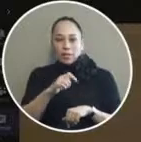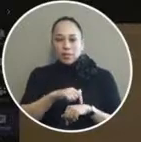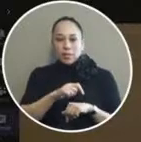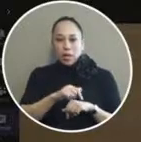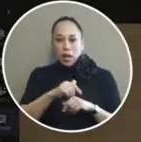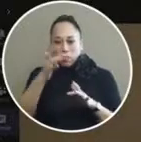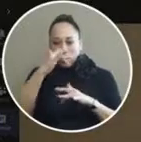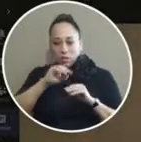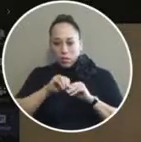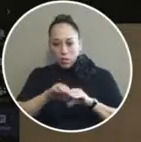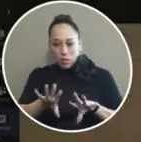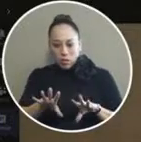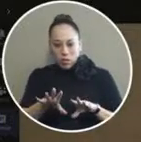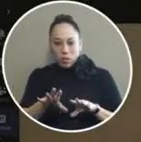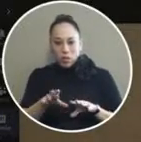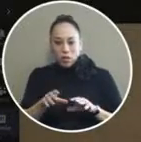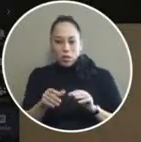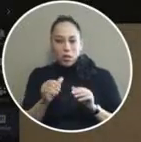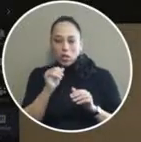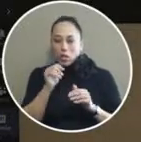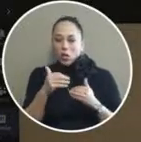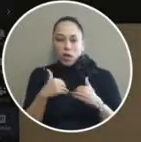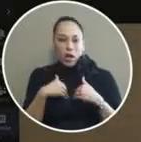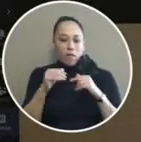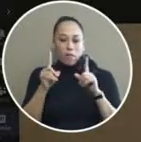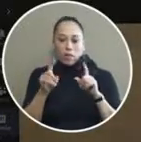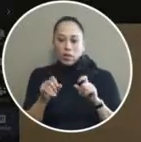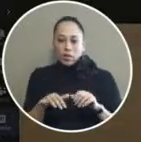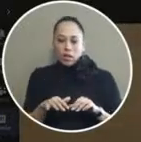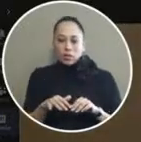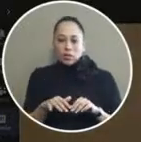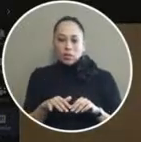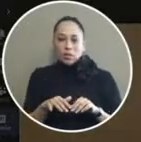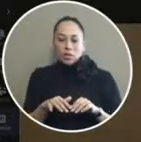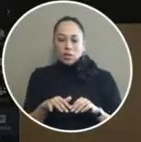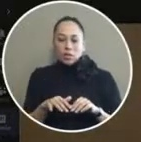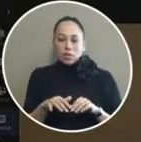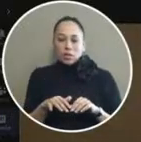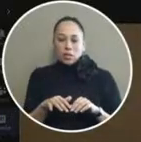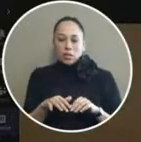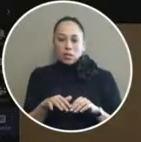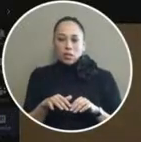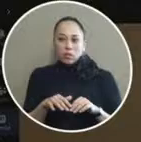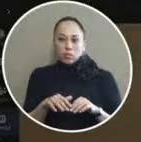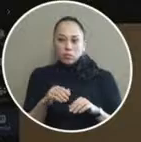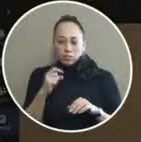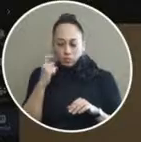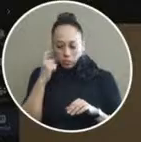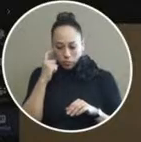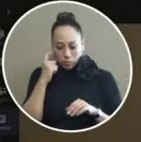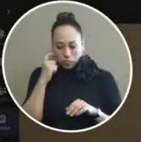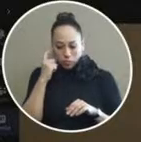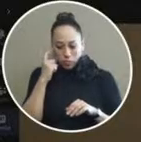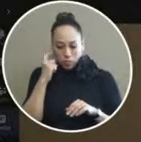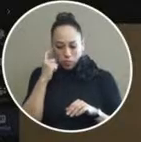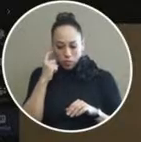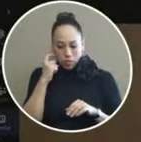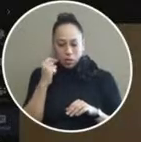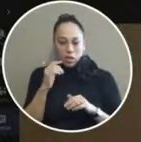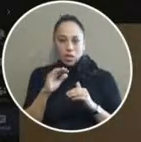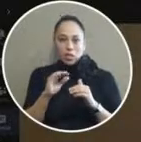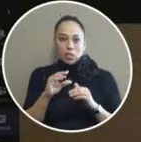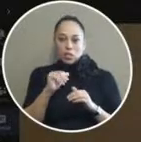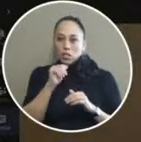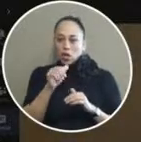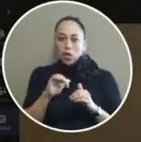are not showing up to get tested, or there's not the turnaround there, that there's not the turnout